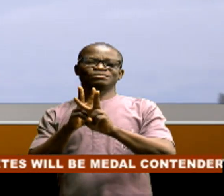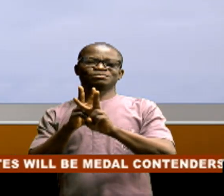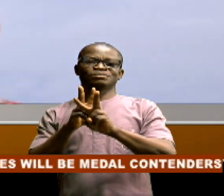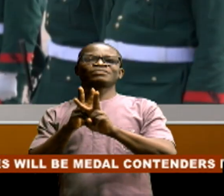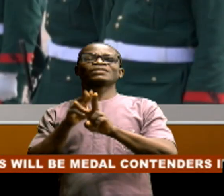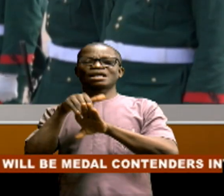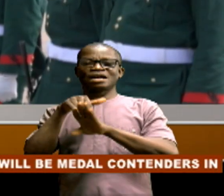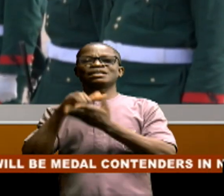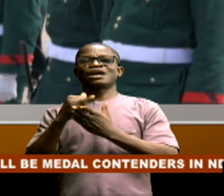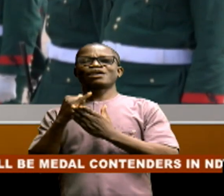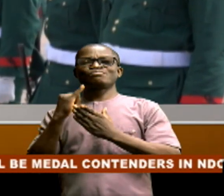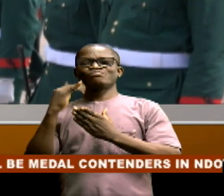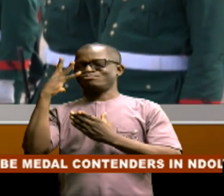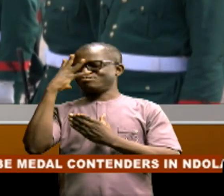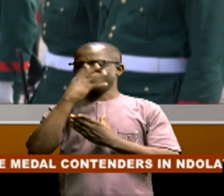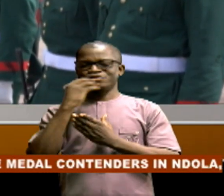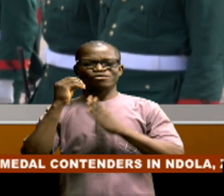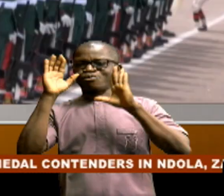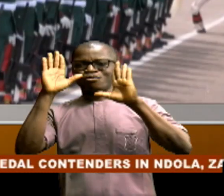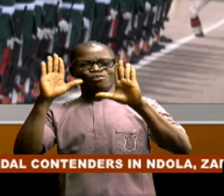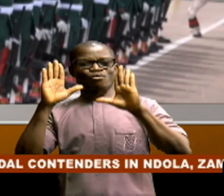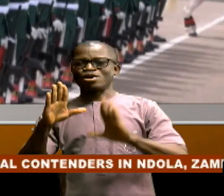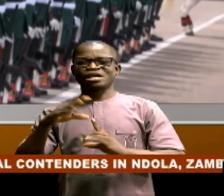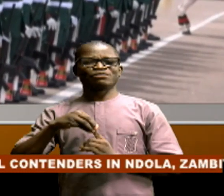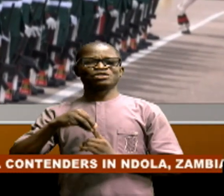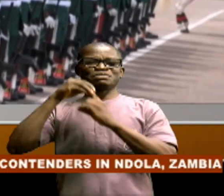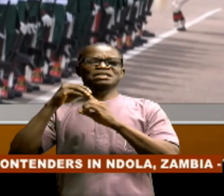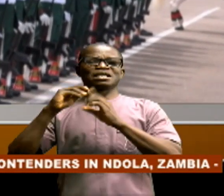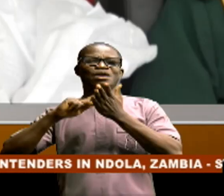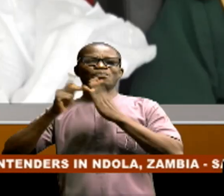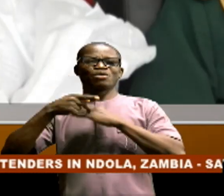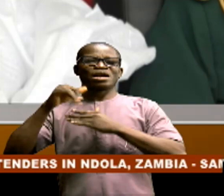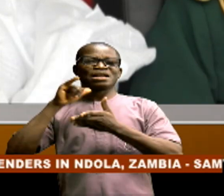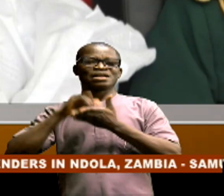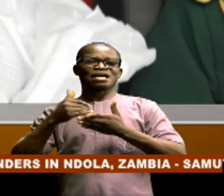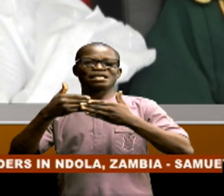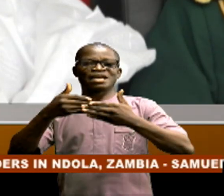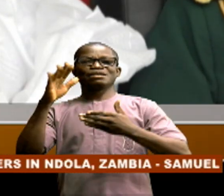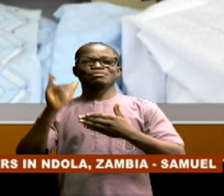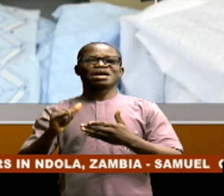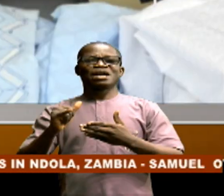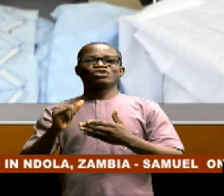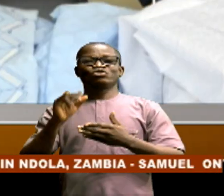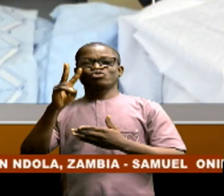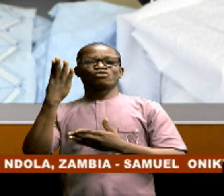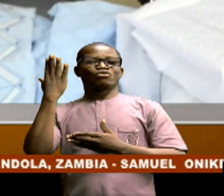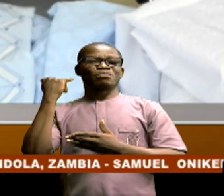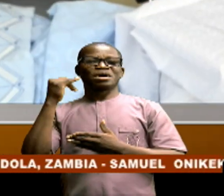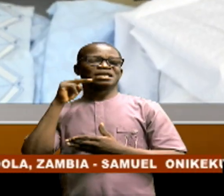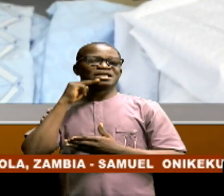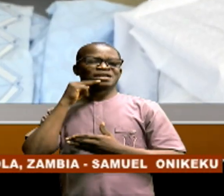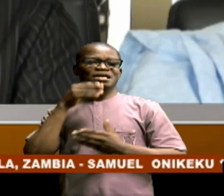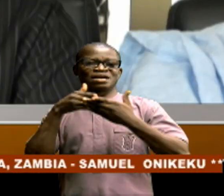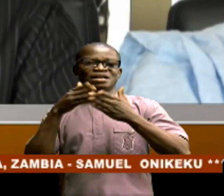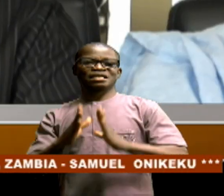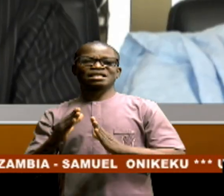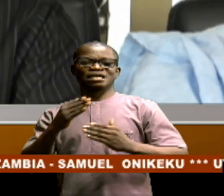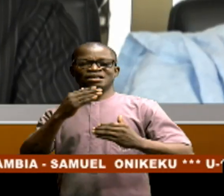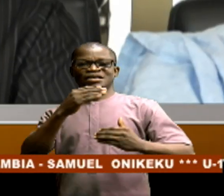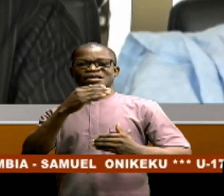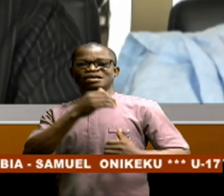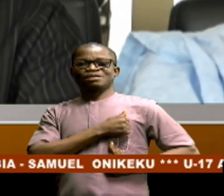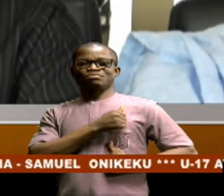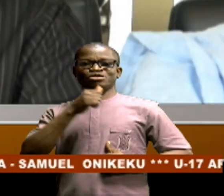At the colorful, remarkable and significant event witnessed by two former Nigerian leaders, General Yakubu Gowon and